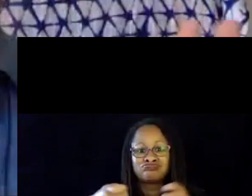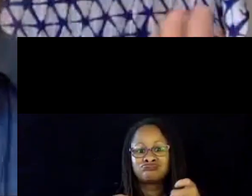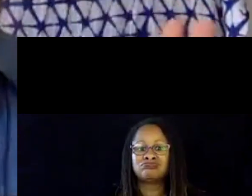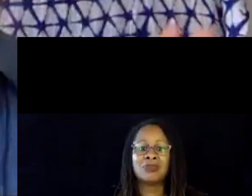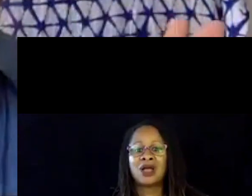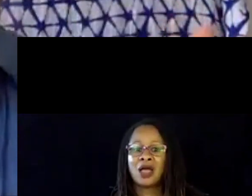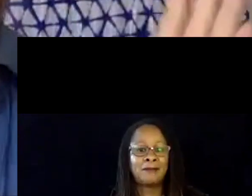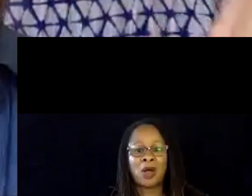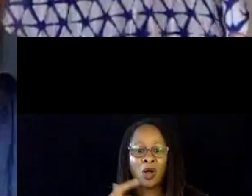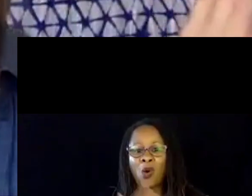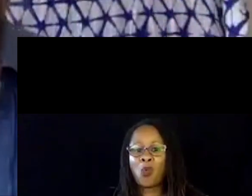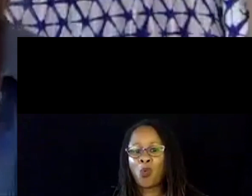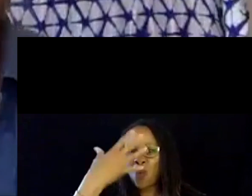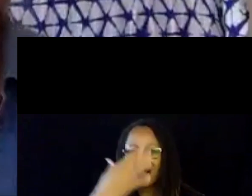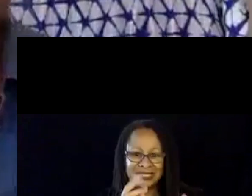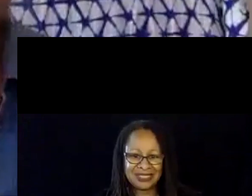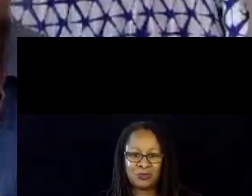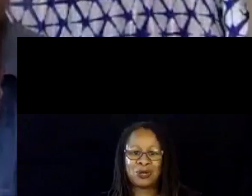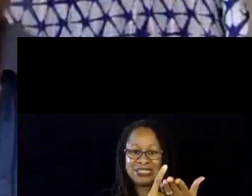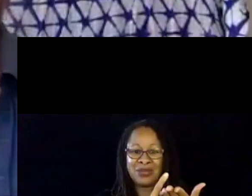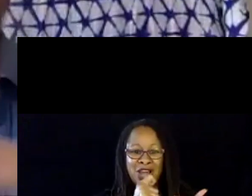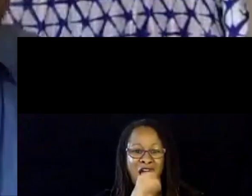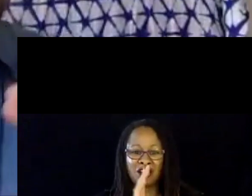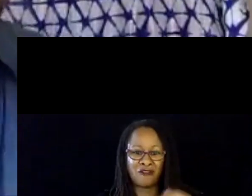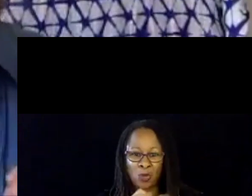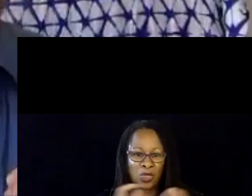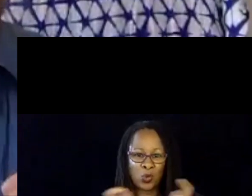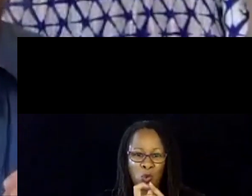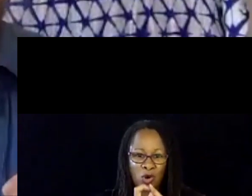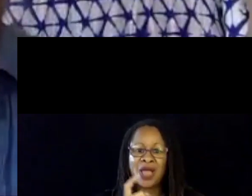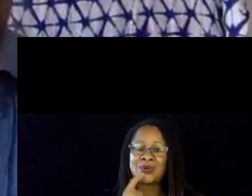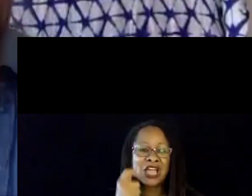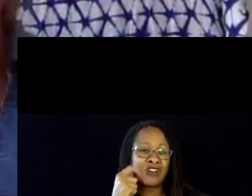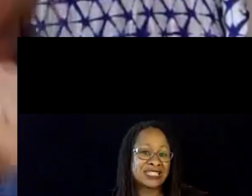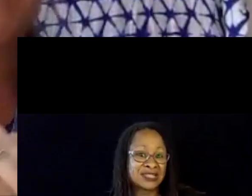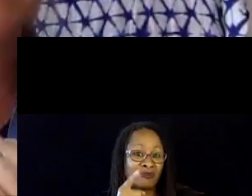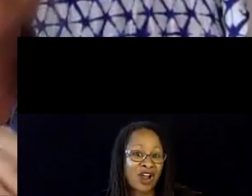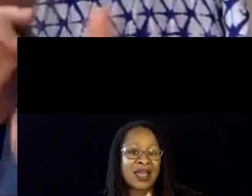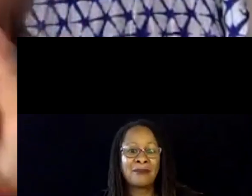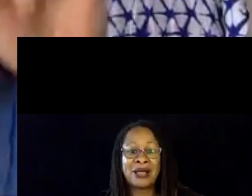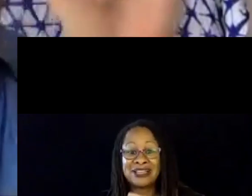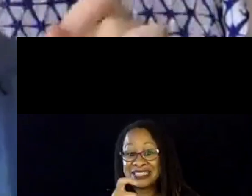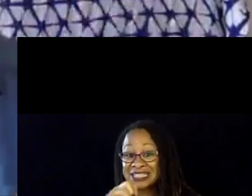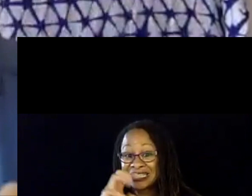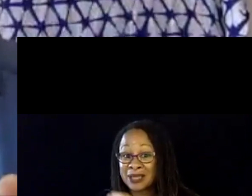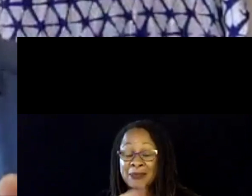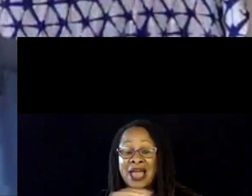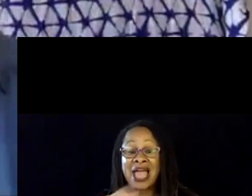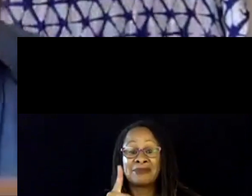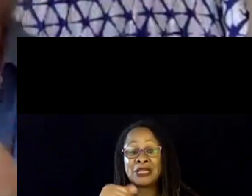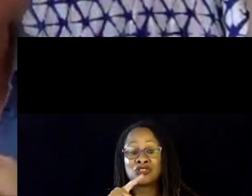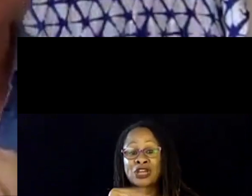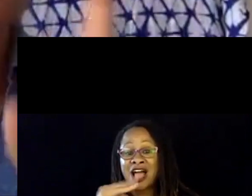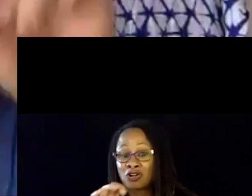white supremacy means. We aren't even comfortable with the word white supremacy yet, right? Like, we'll say racism all the time. We say sexism in a patriarchal culture.